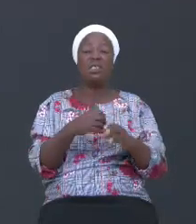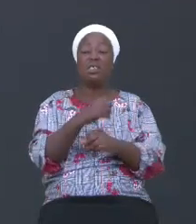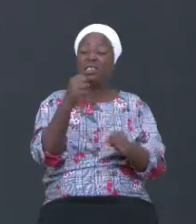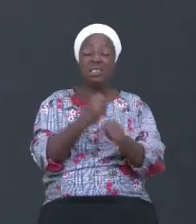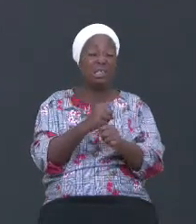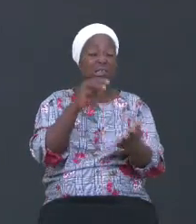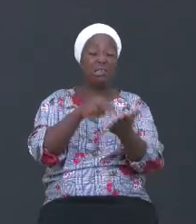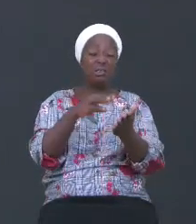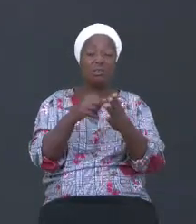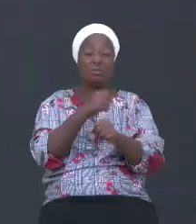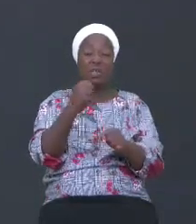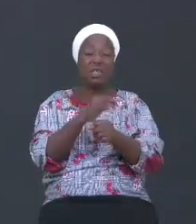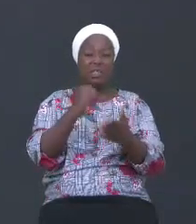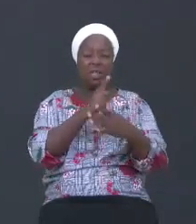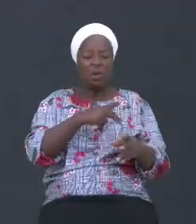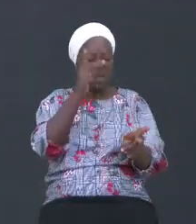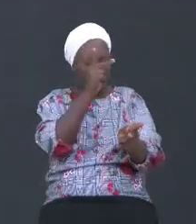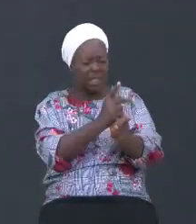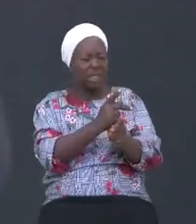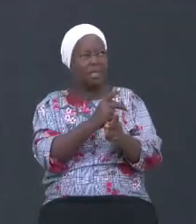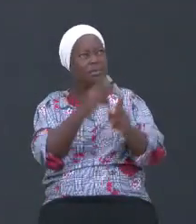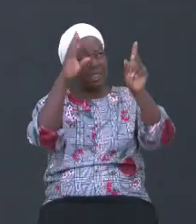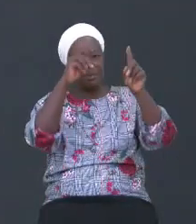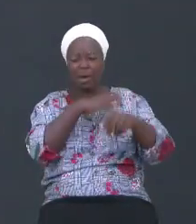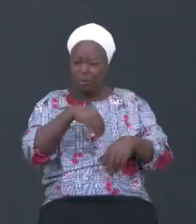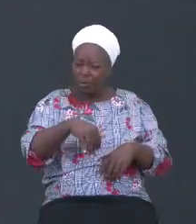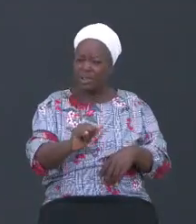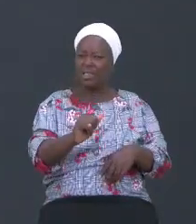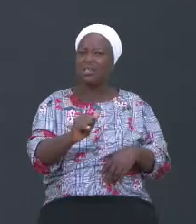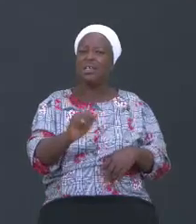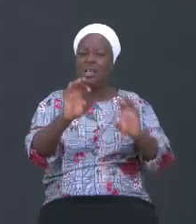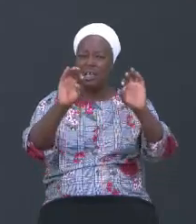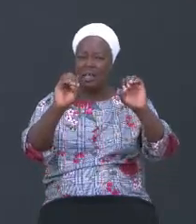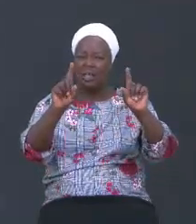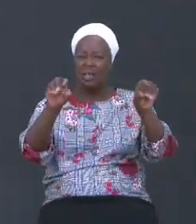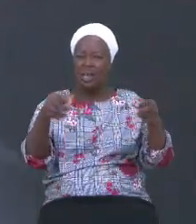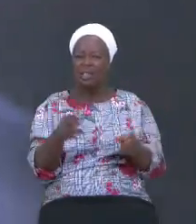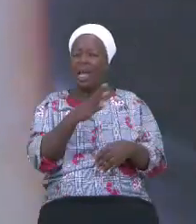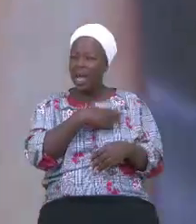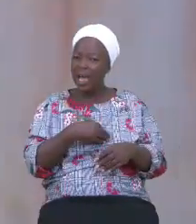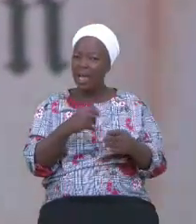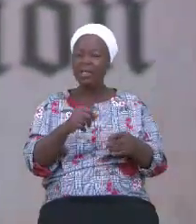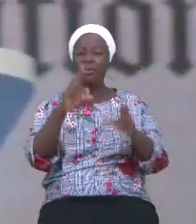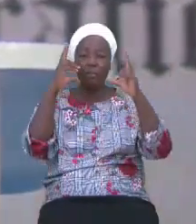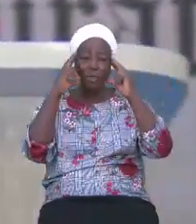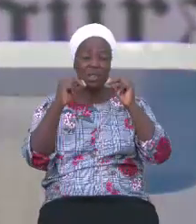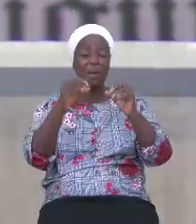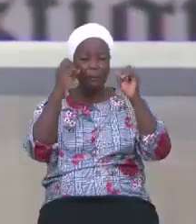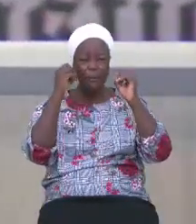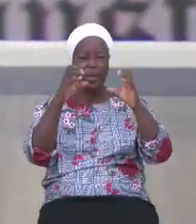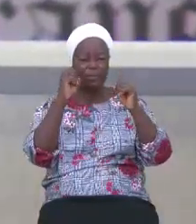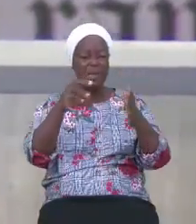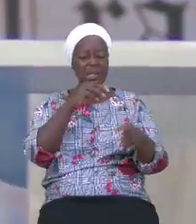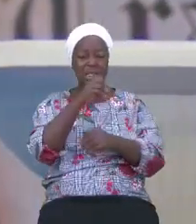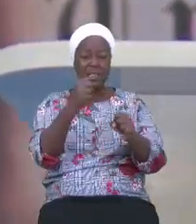kept him, and he was still Elijah. And Moses, thousands of years over